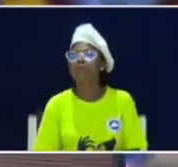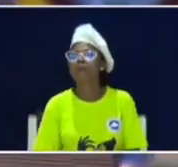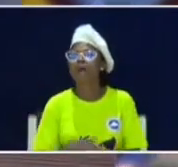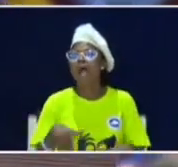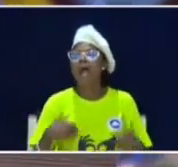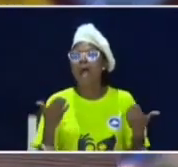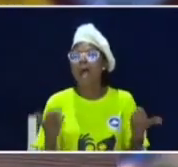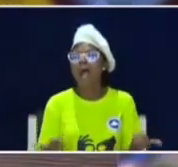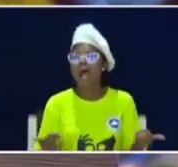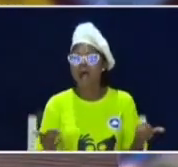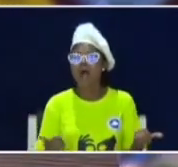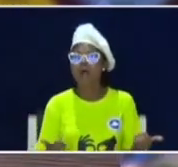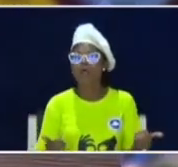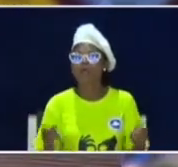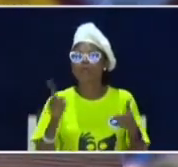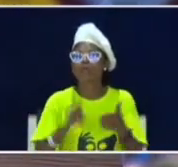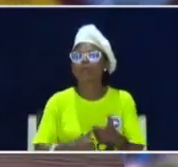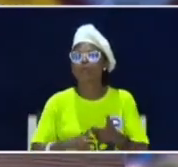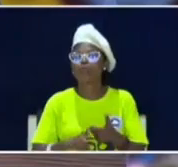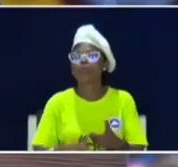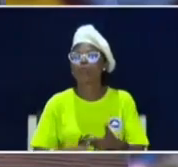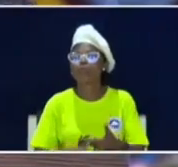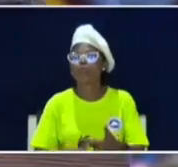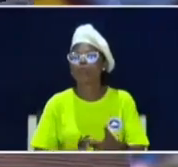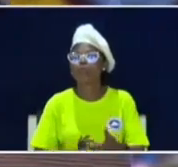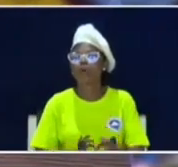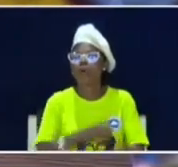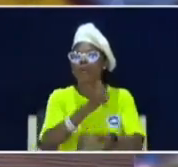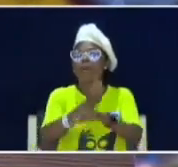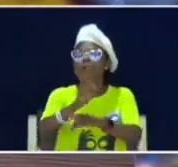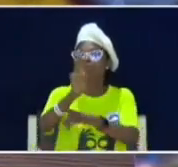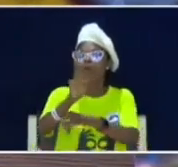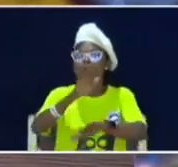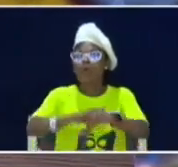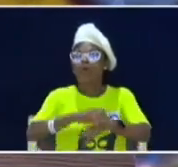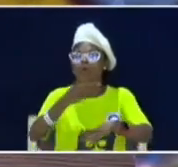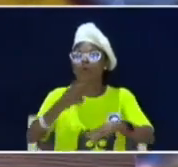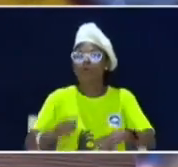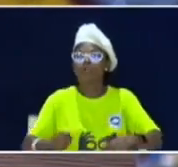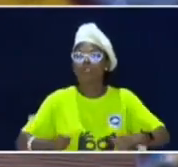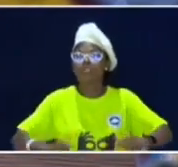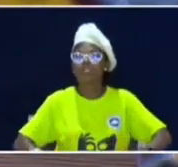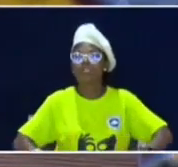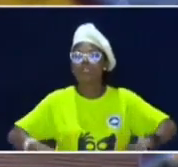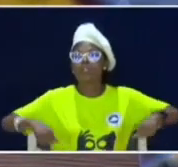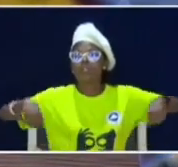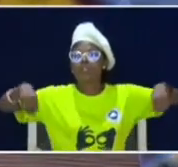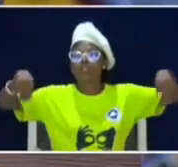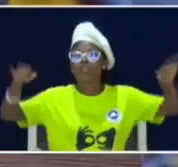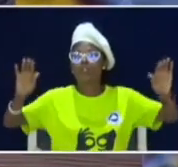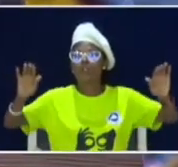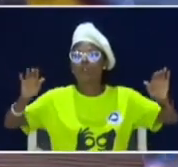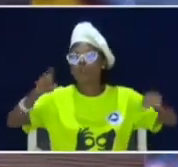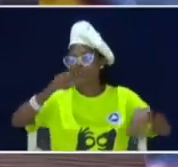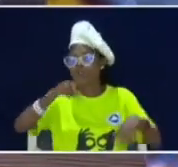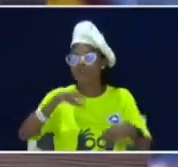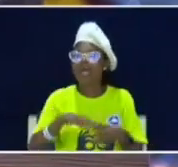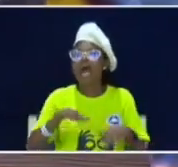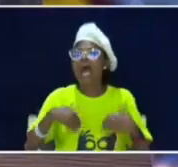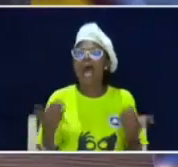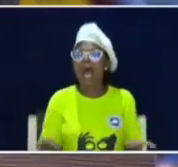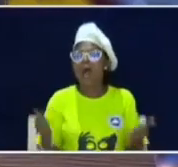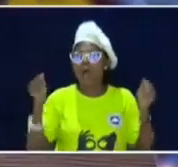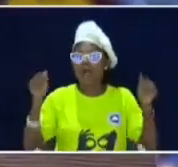How to mount up on the eagle's wing? I've knew the reasons why you must mount up. Can I tell you now how you